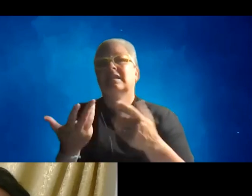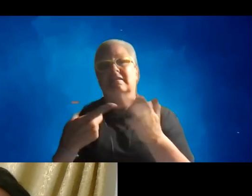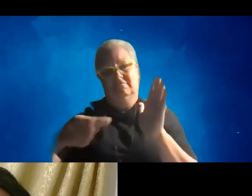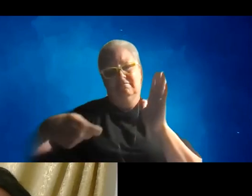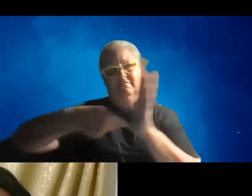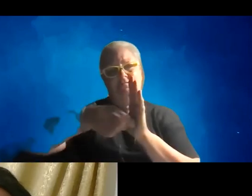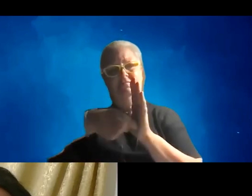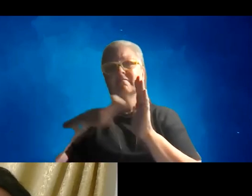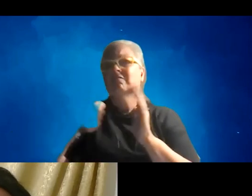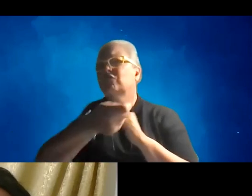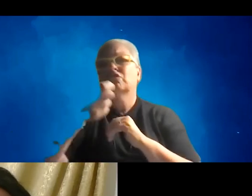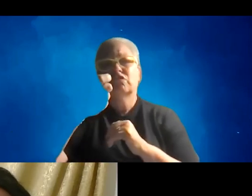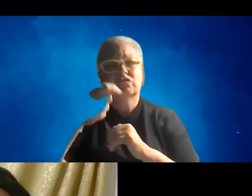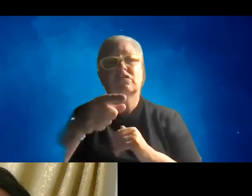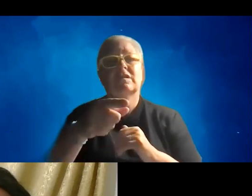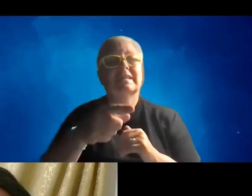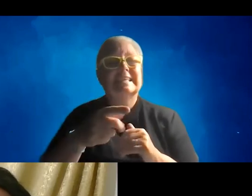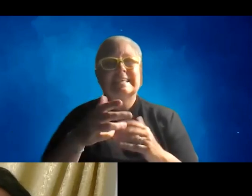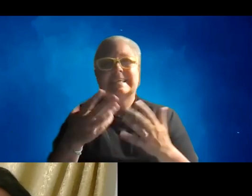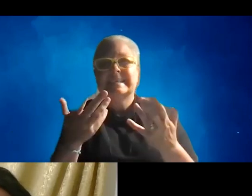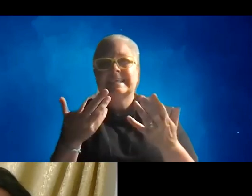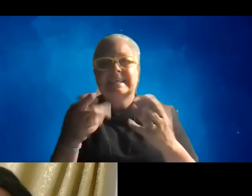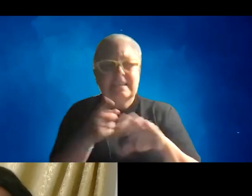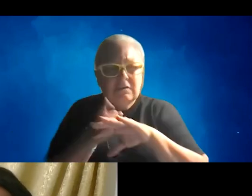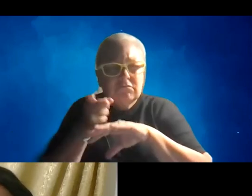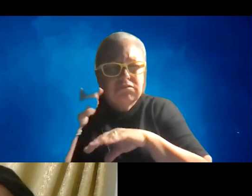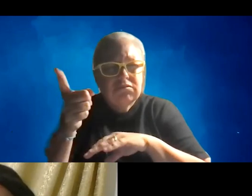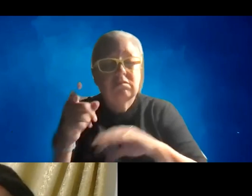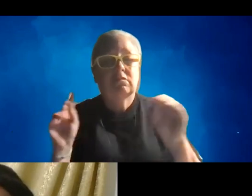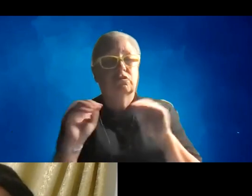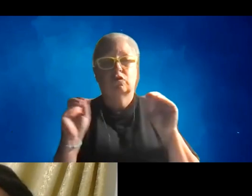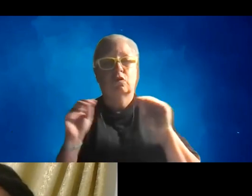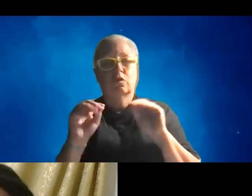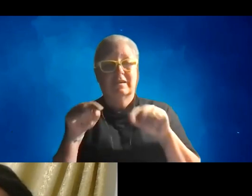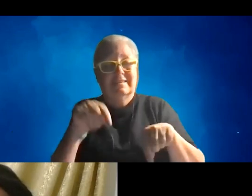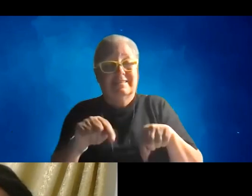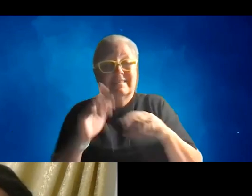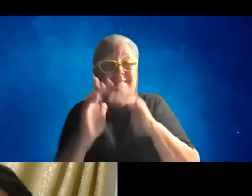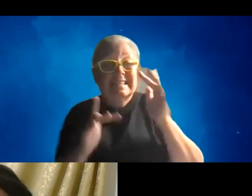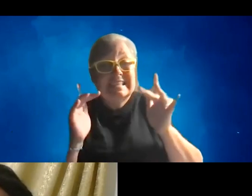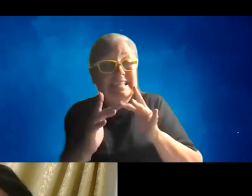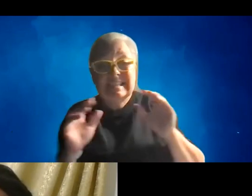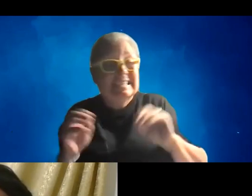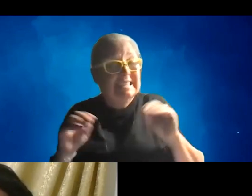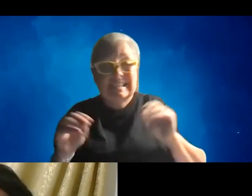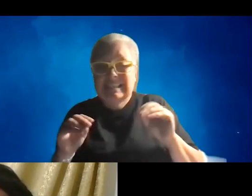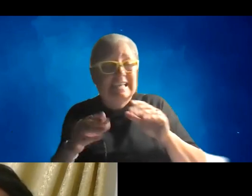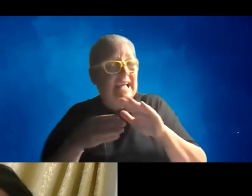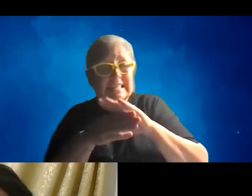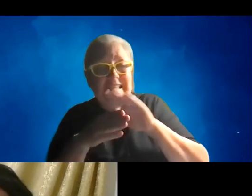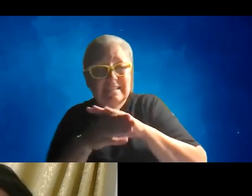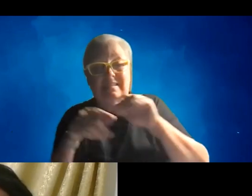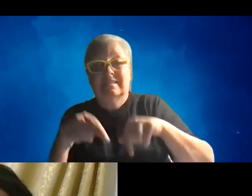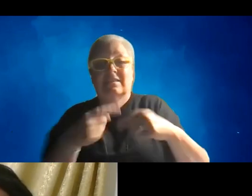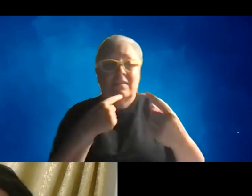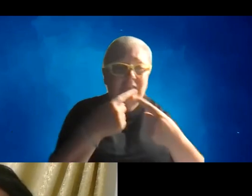into rural areas that are not connected on the internet in many parts of the world. But this information and all these seminars